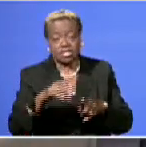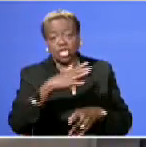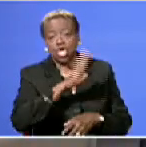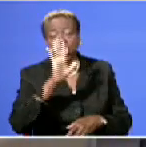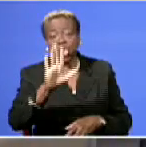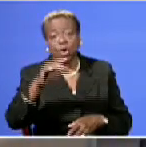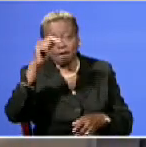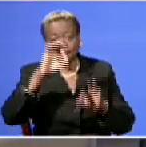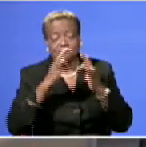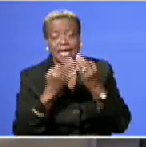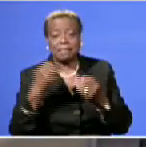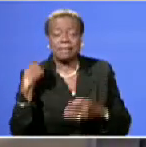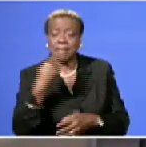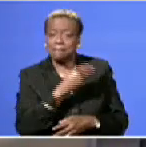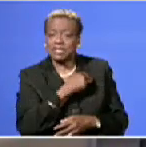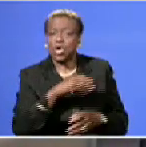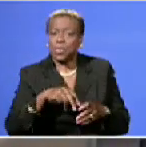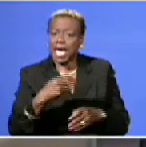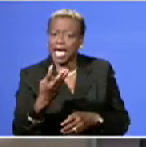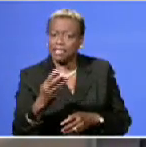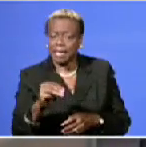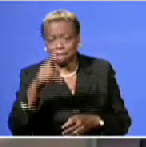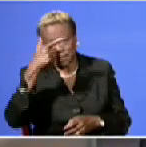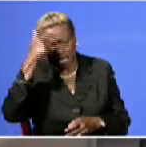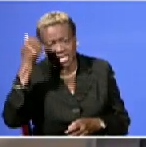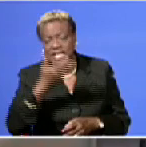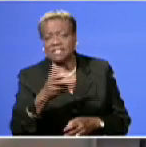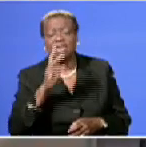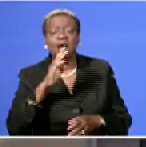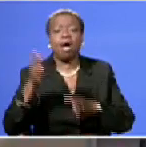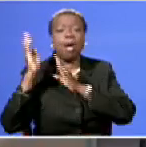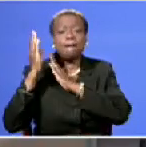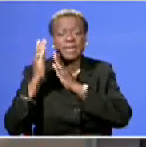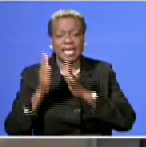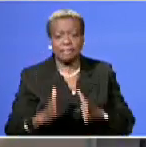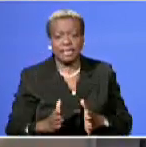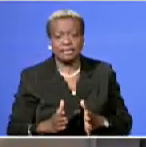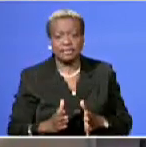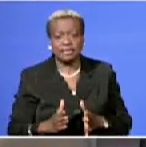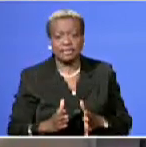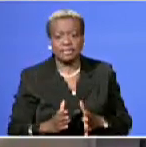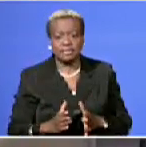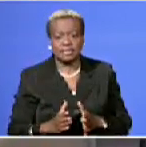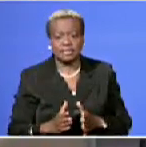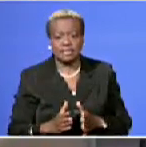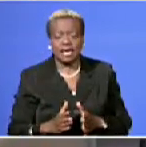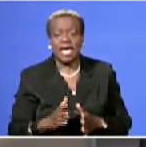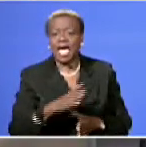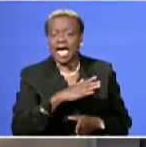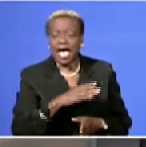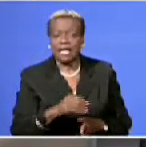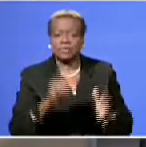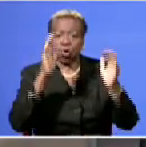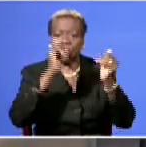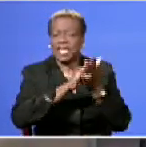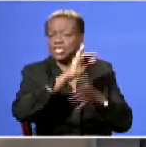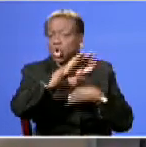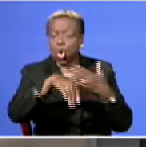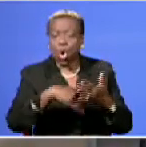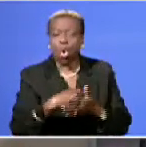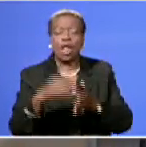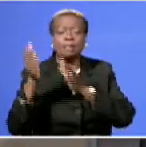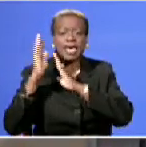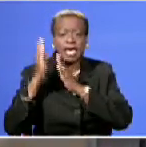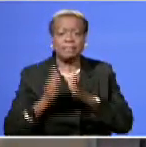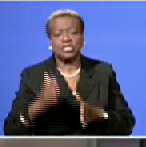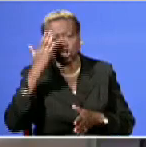your family members, and we hire them because they are Bahamians. And rightfully, we would think that all Bahamians would be able to know how to